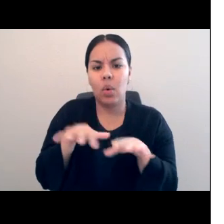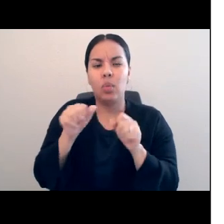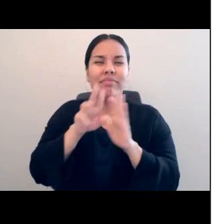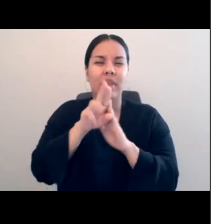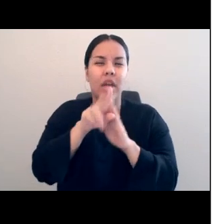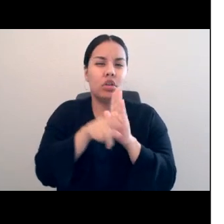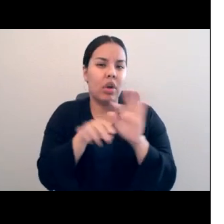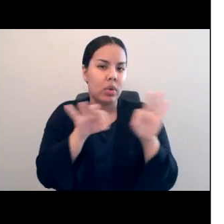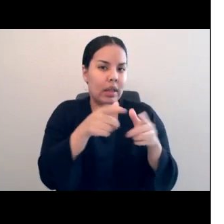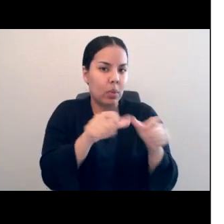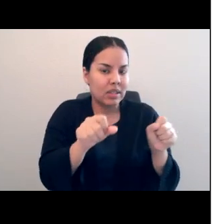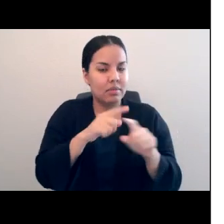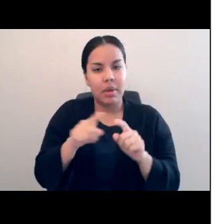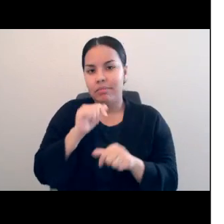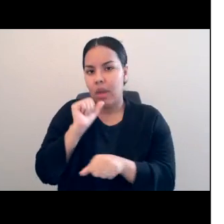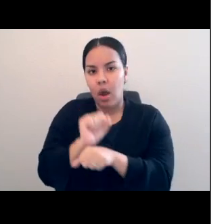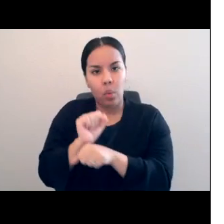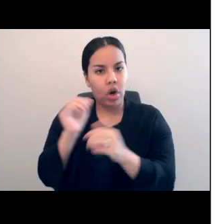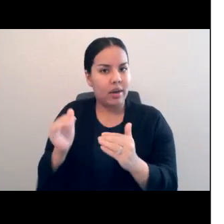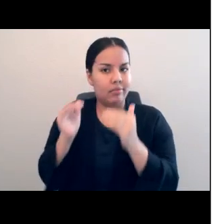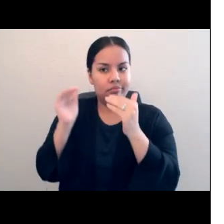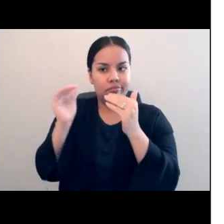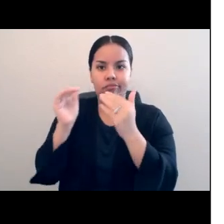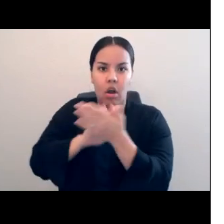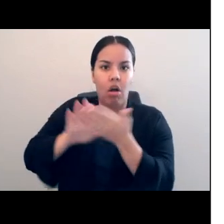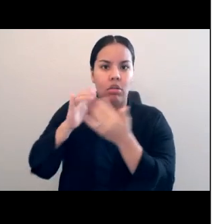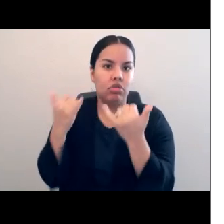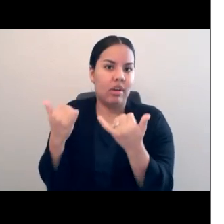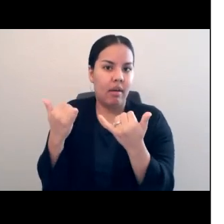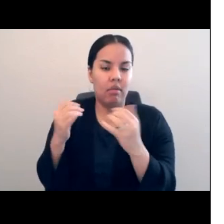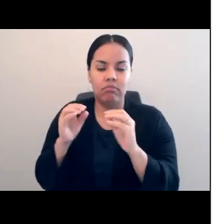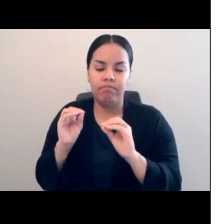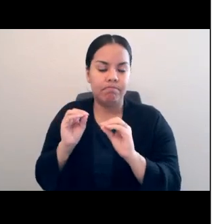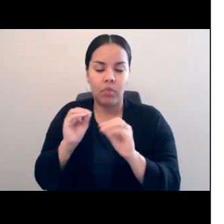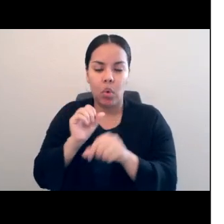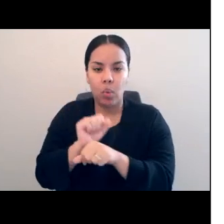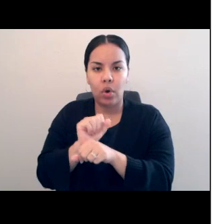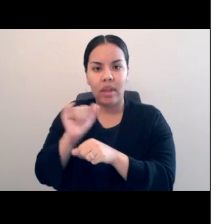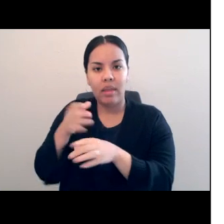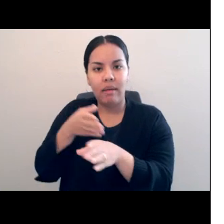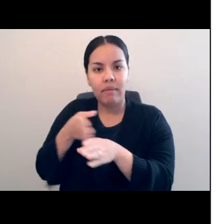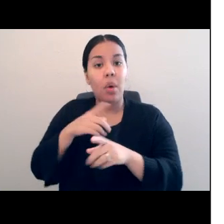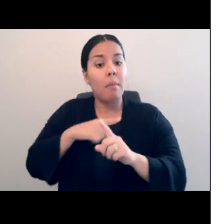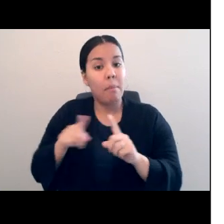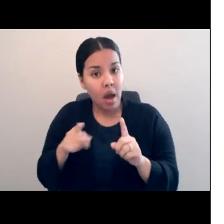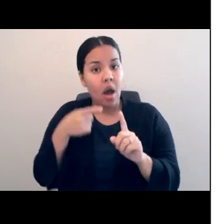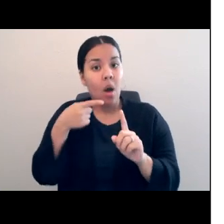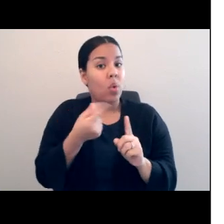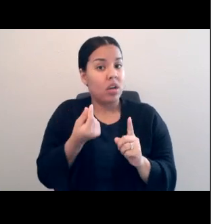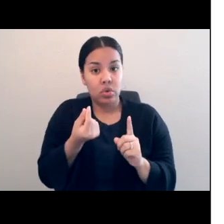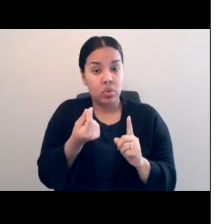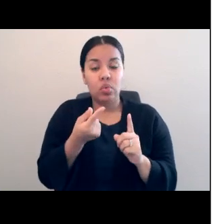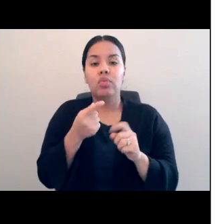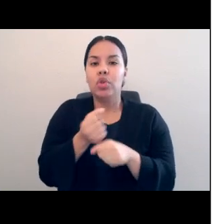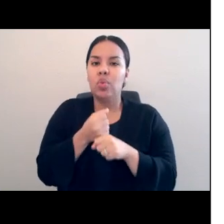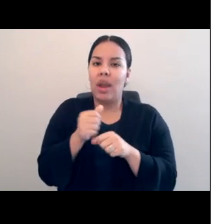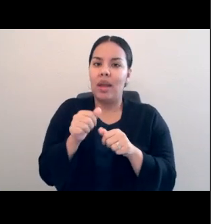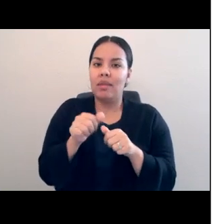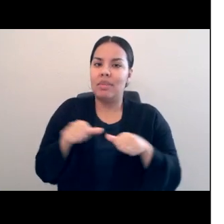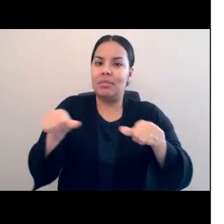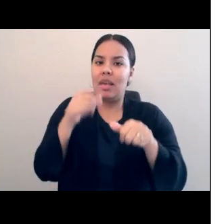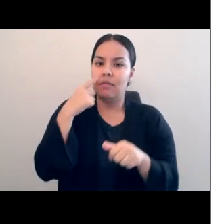linguistics, but doesn't work in higher education now. But what she's done is really create a space for us to engage